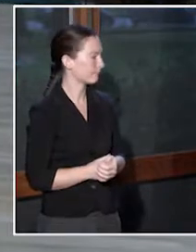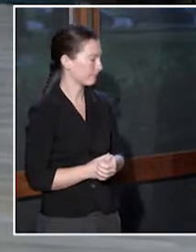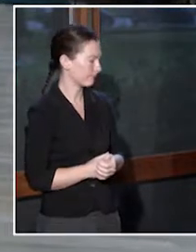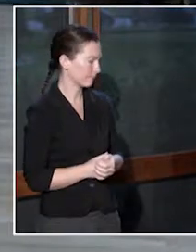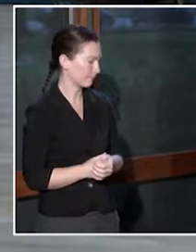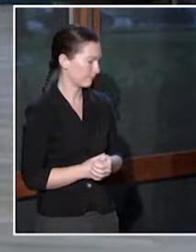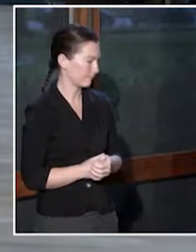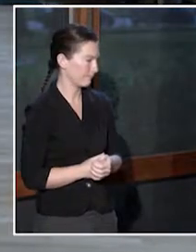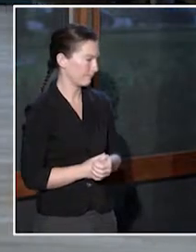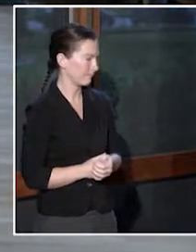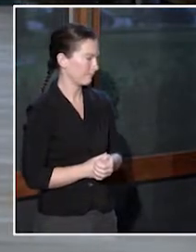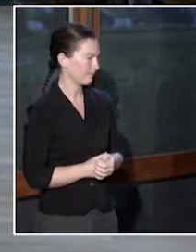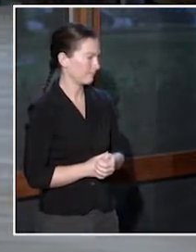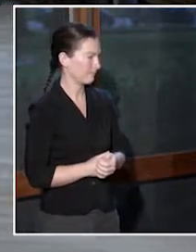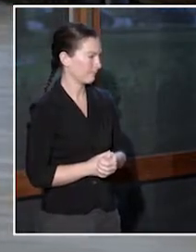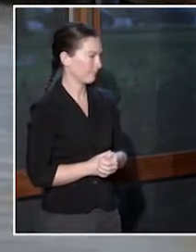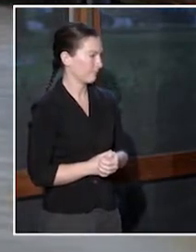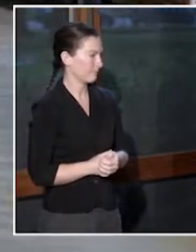That said,